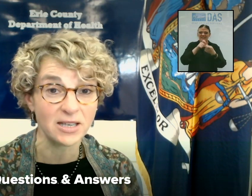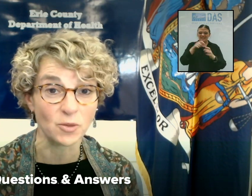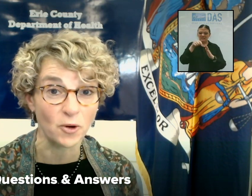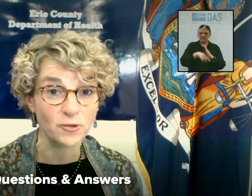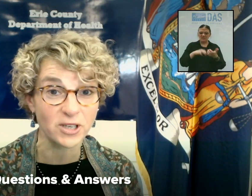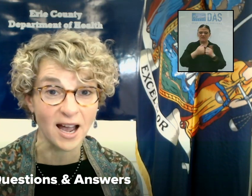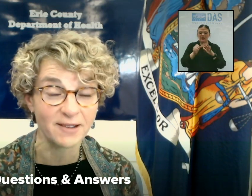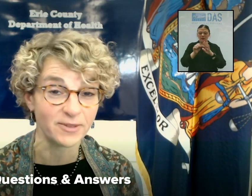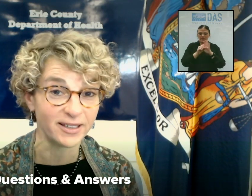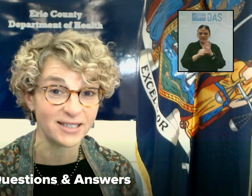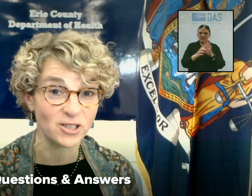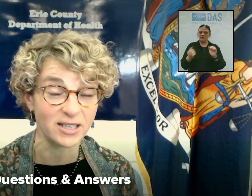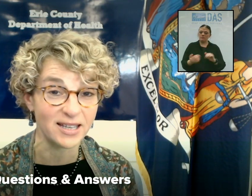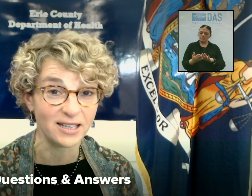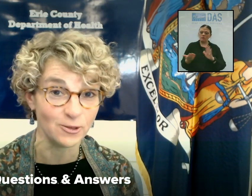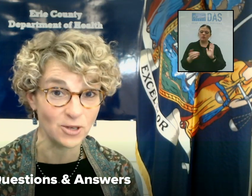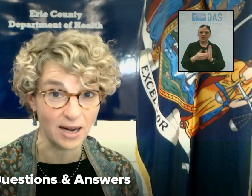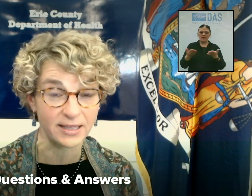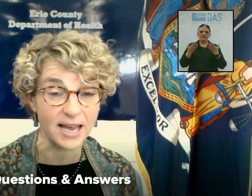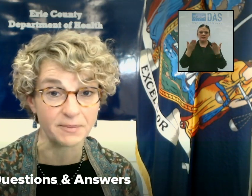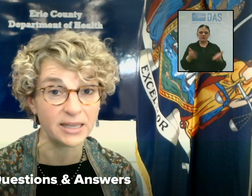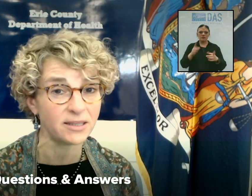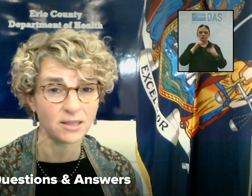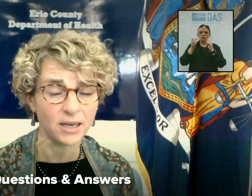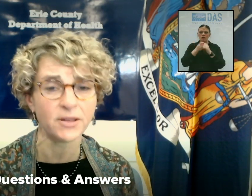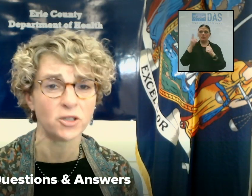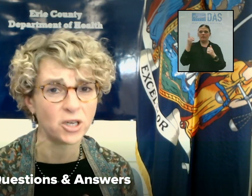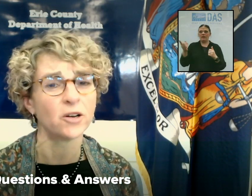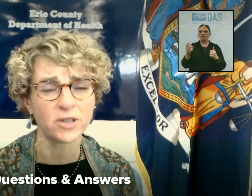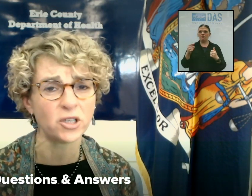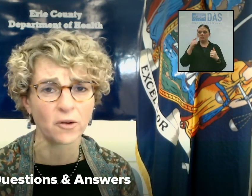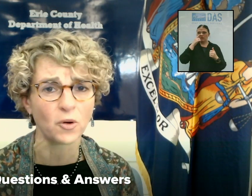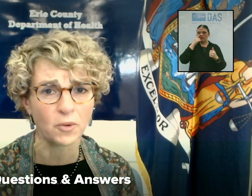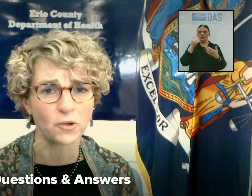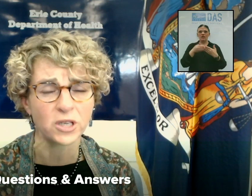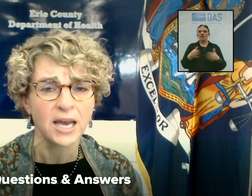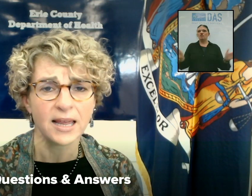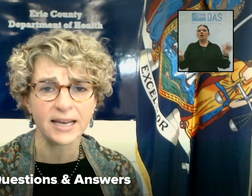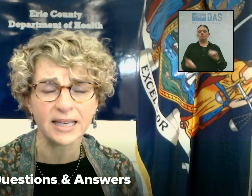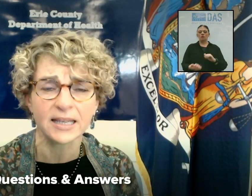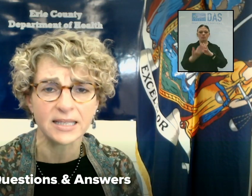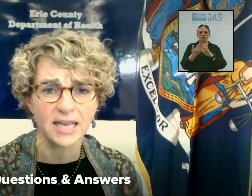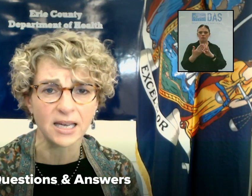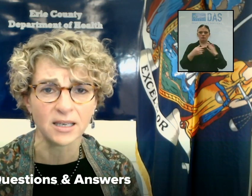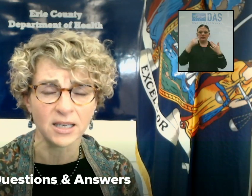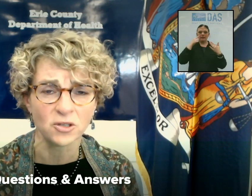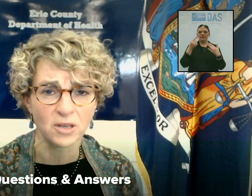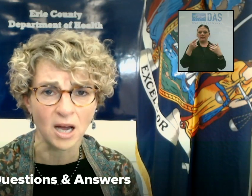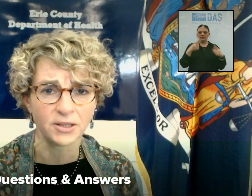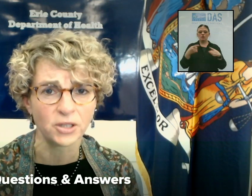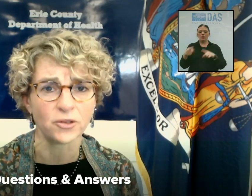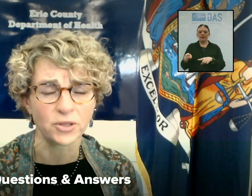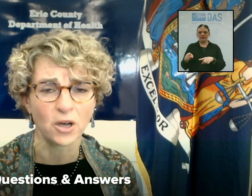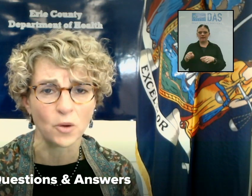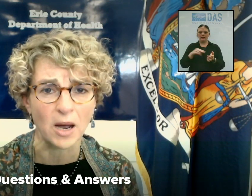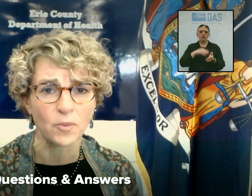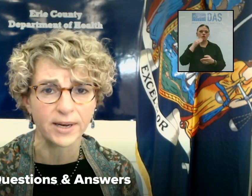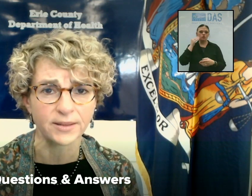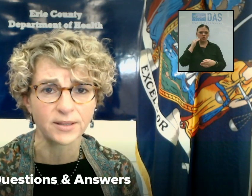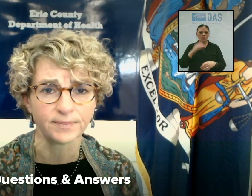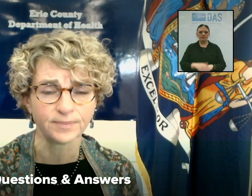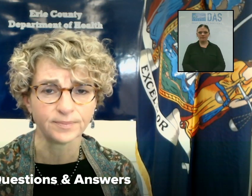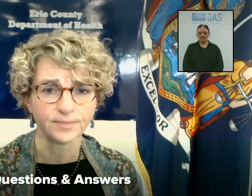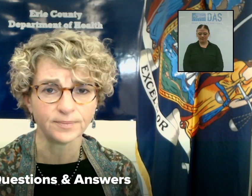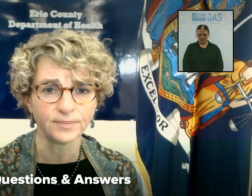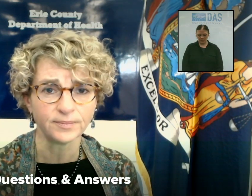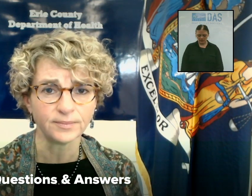how the state's approach, I really suggest that you talk to them. But that's kind of the general approach that I think that is taken to nursing home